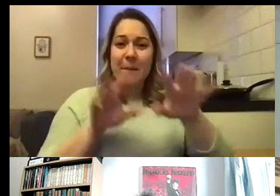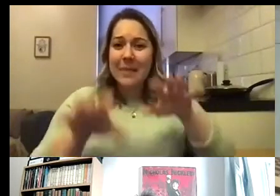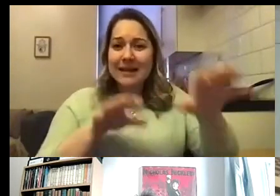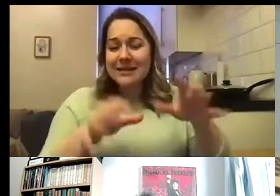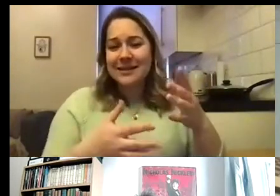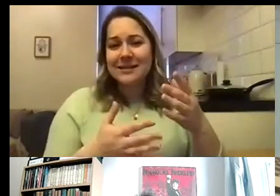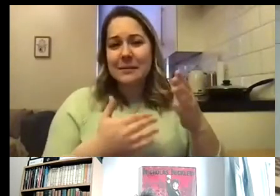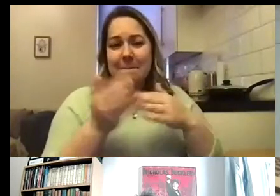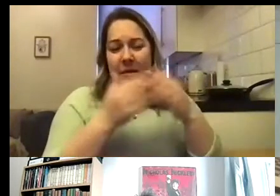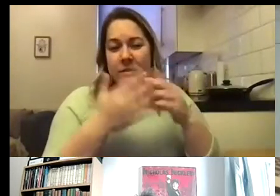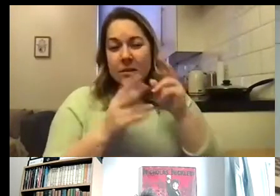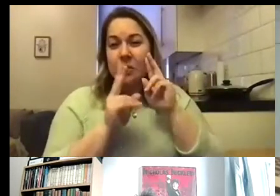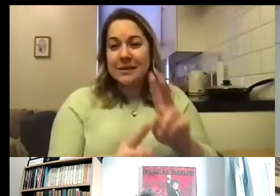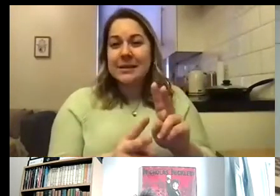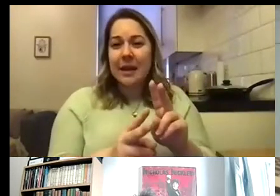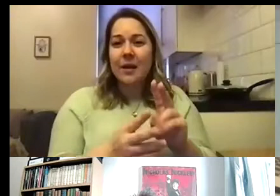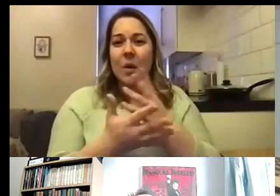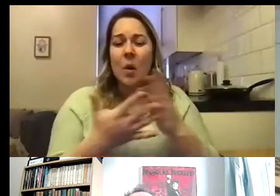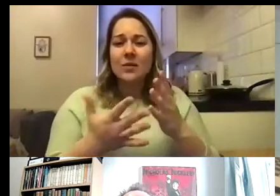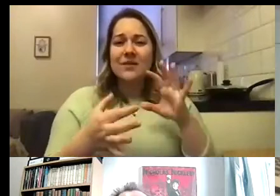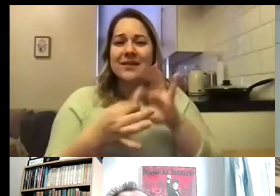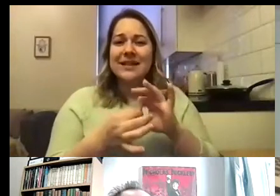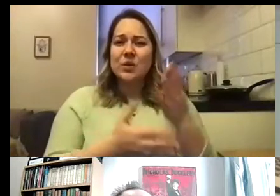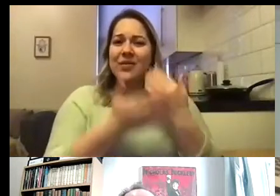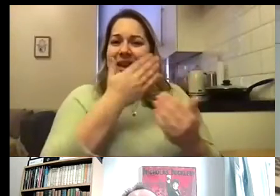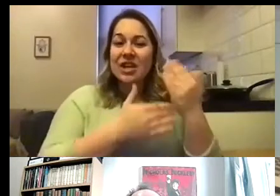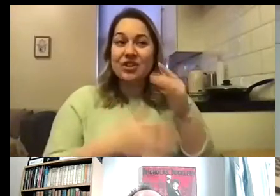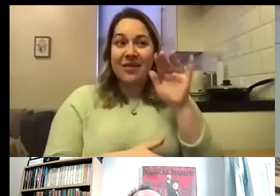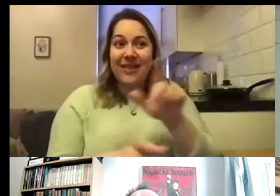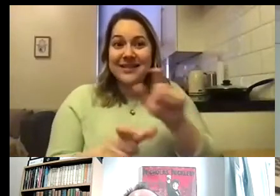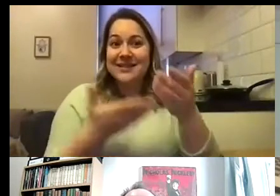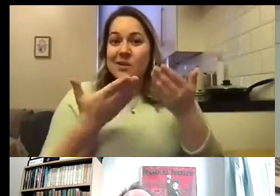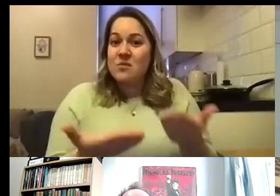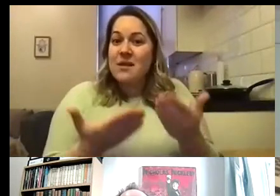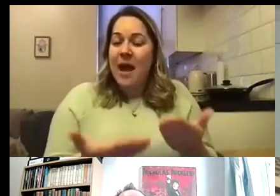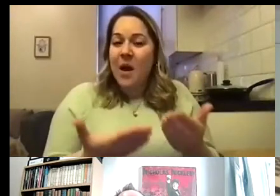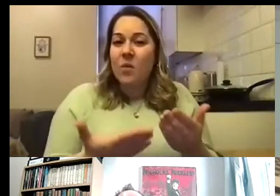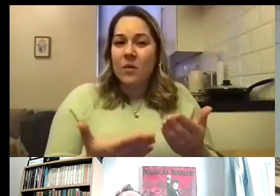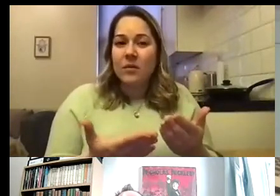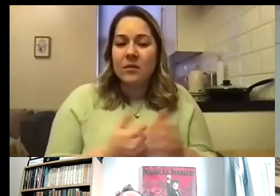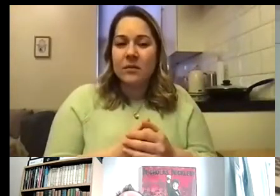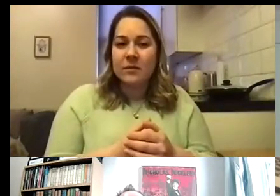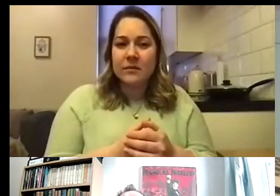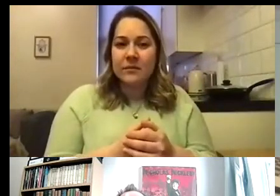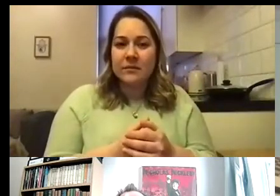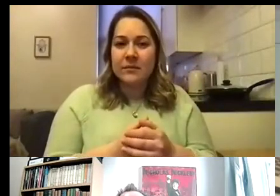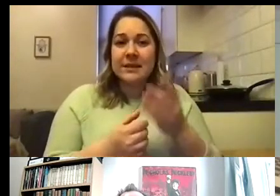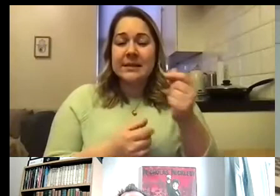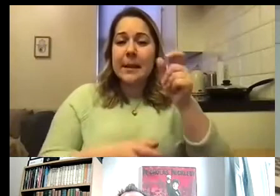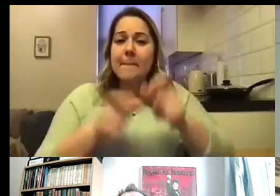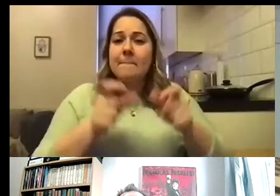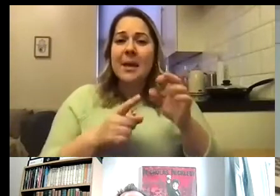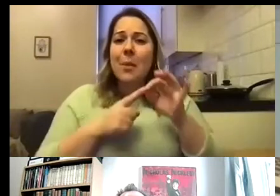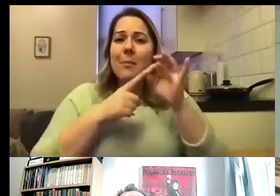Estate. So that history is really, you know, present in the streets. And we even had some of the people who applied to the festival